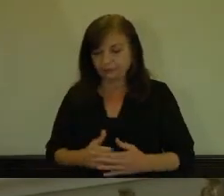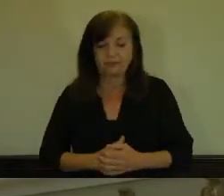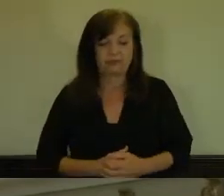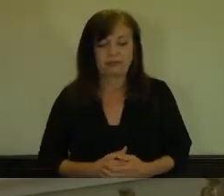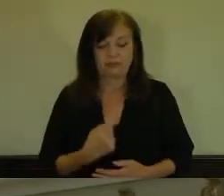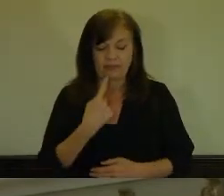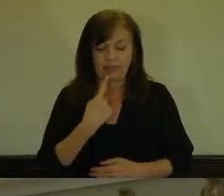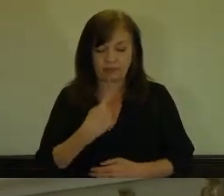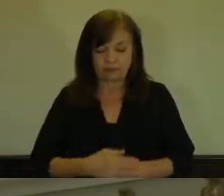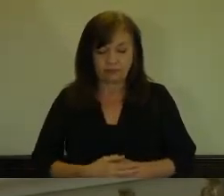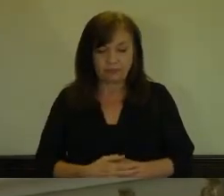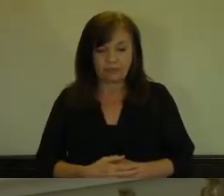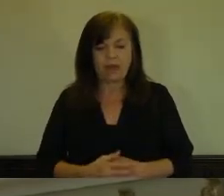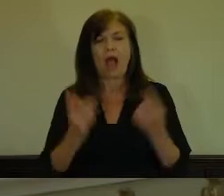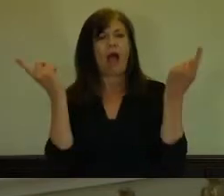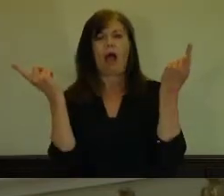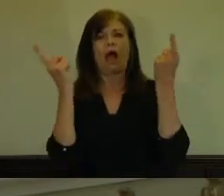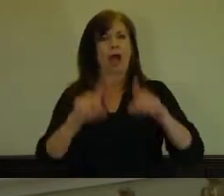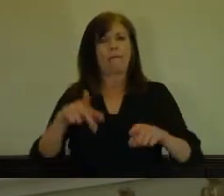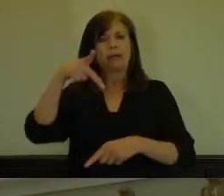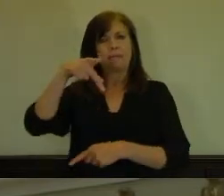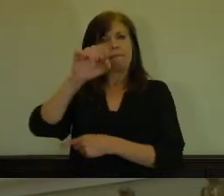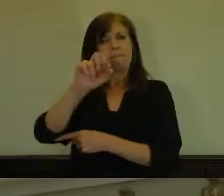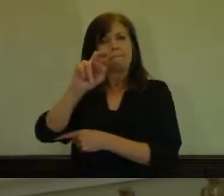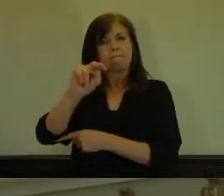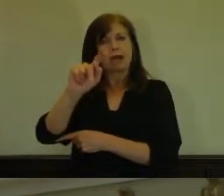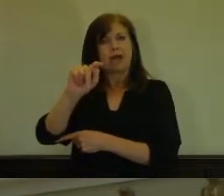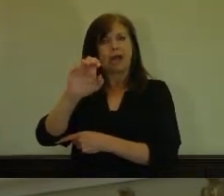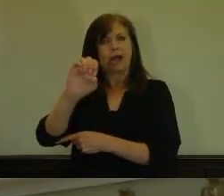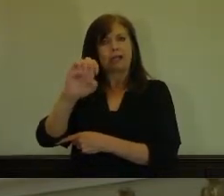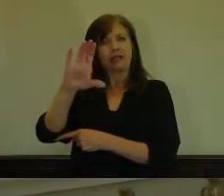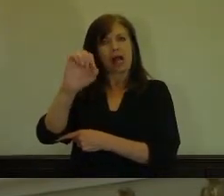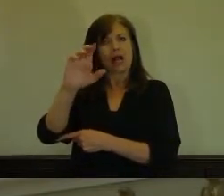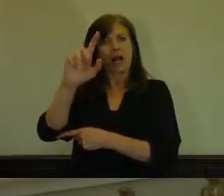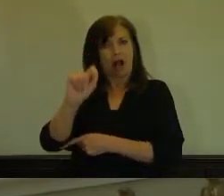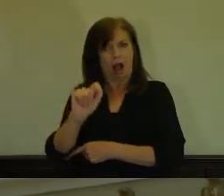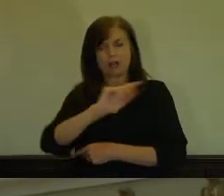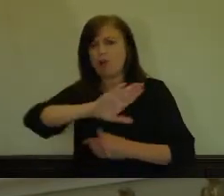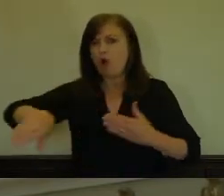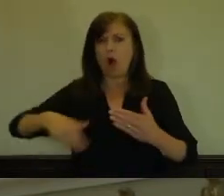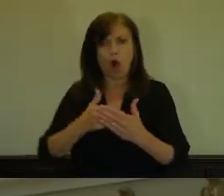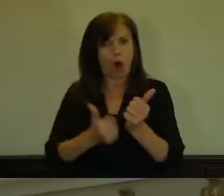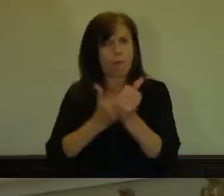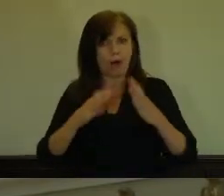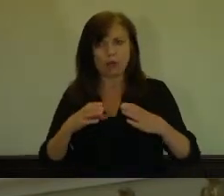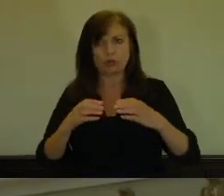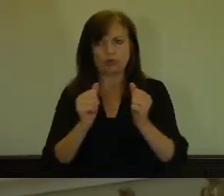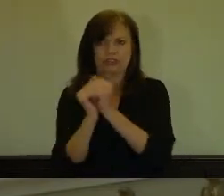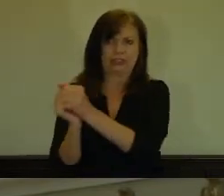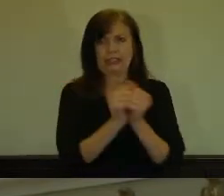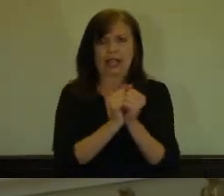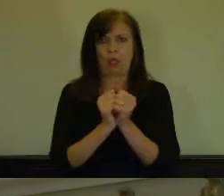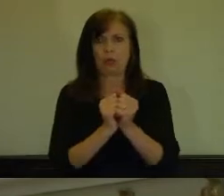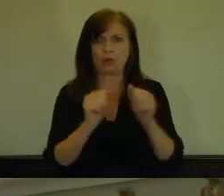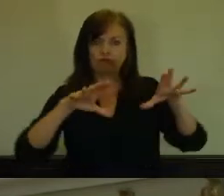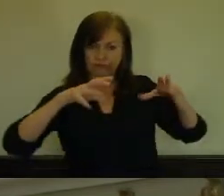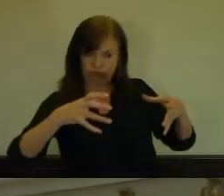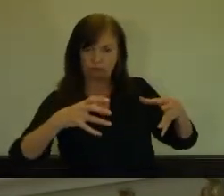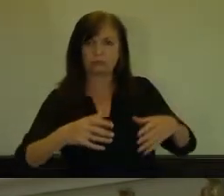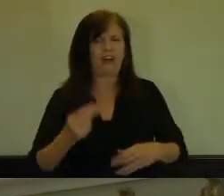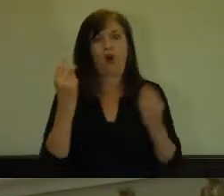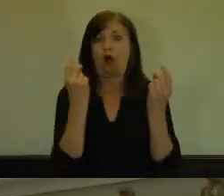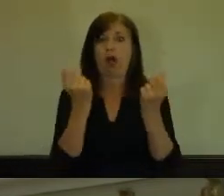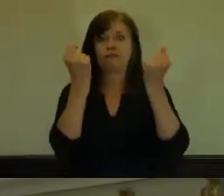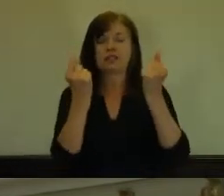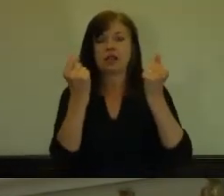When the time for Pentecost was fulfilled, they were all in one place together. And suddenly there